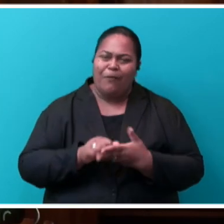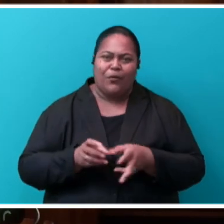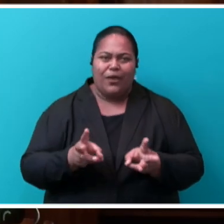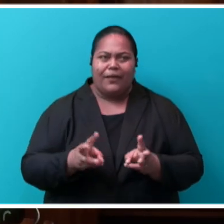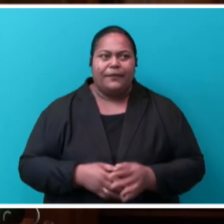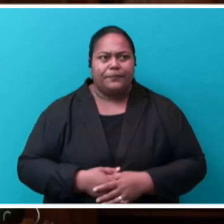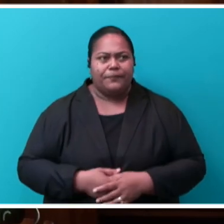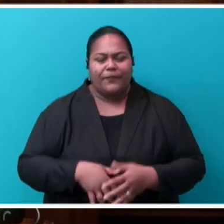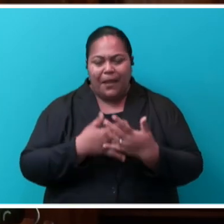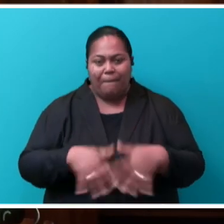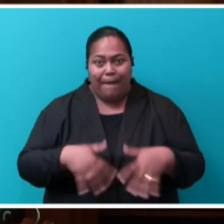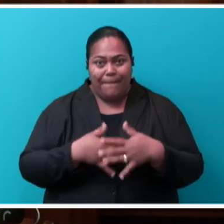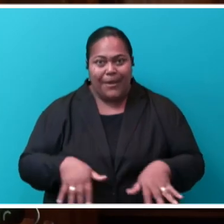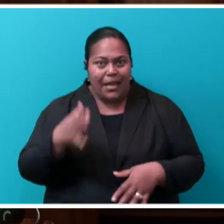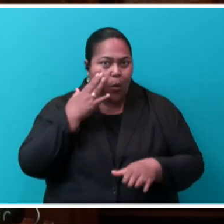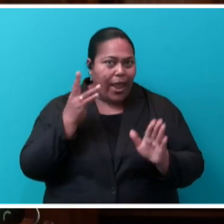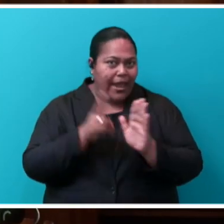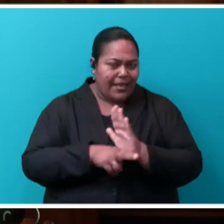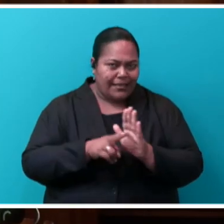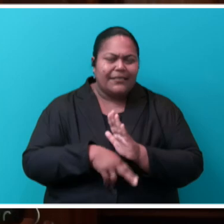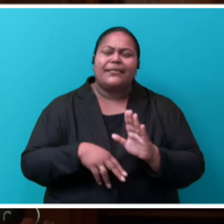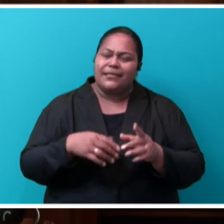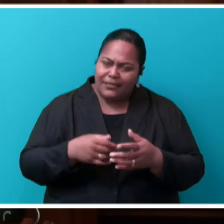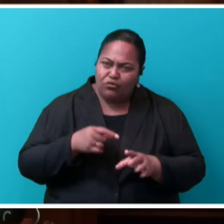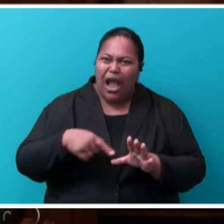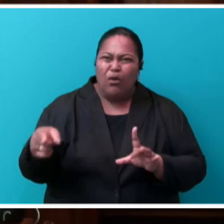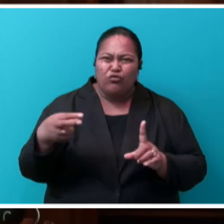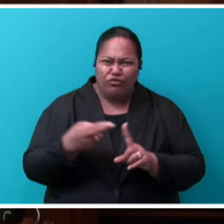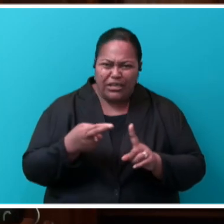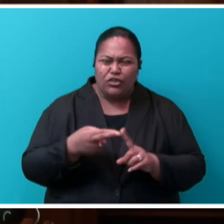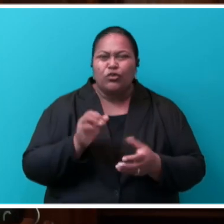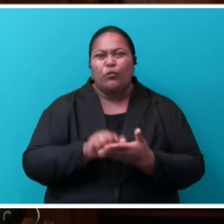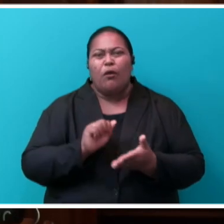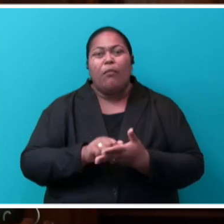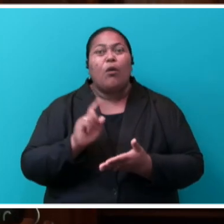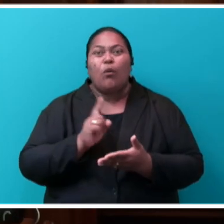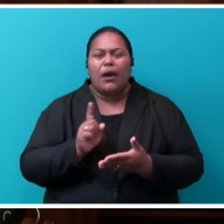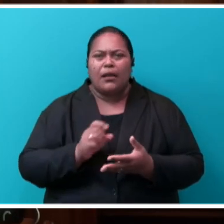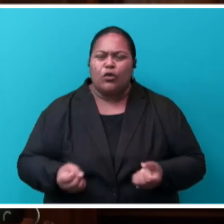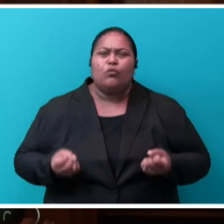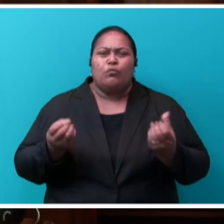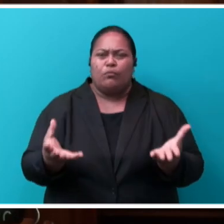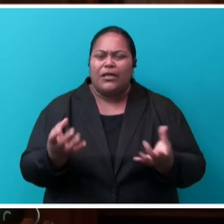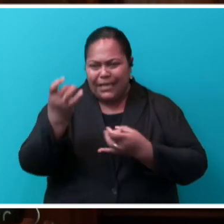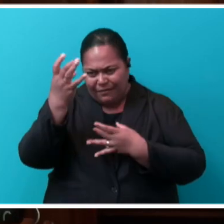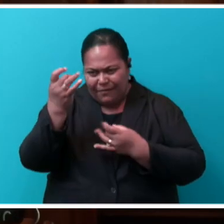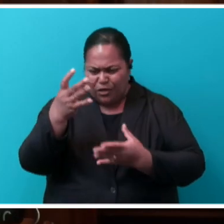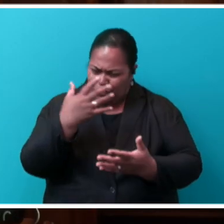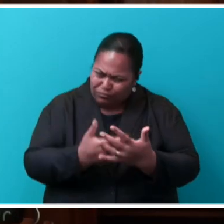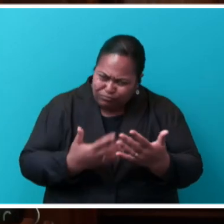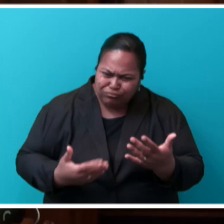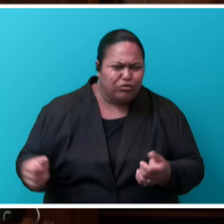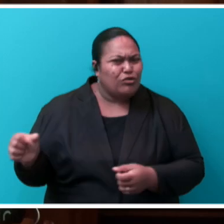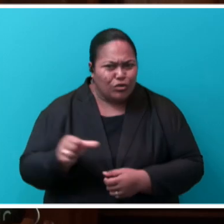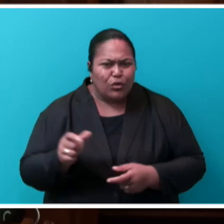Public awareness campaigns, the department adopts a whole-of-government approach to deliver comprehensive information through